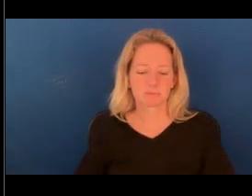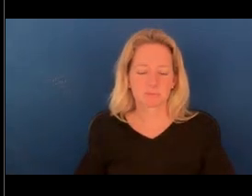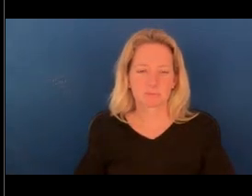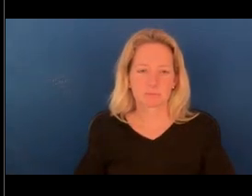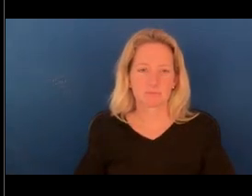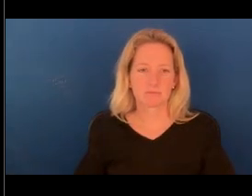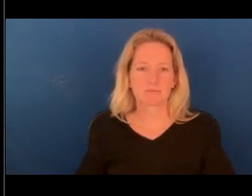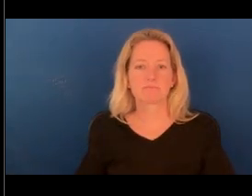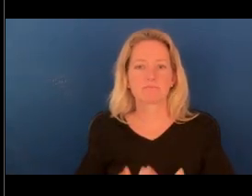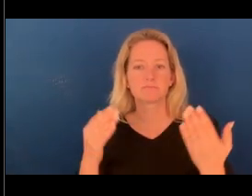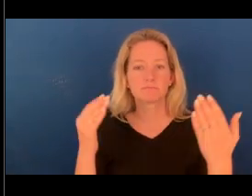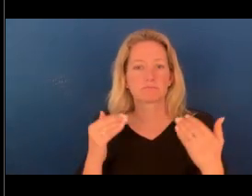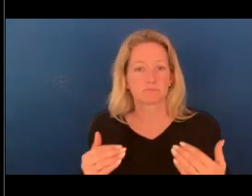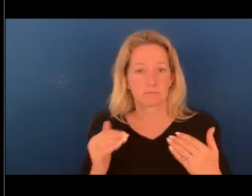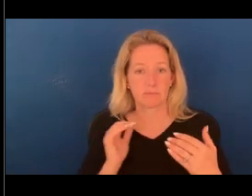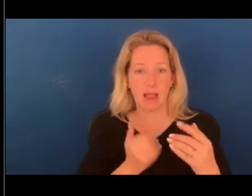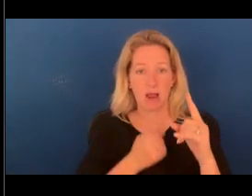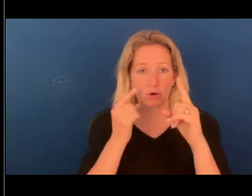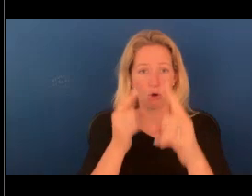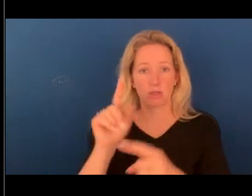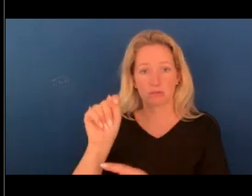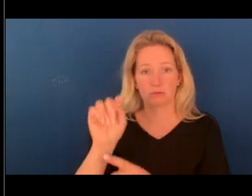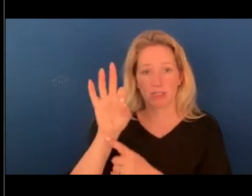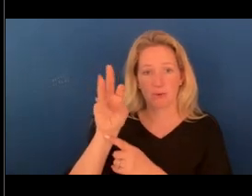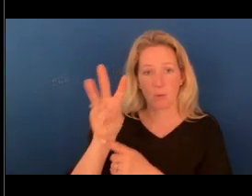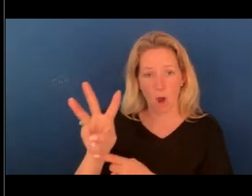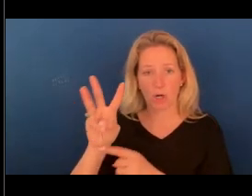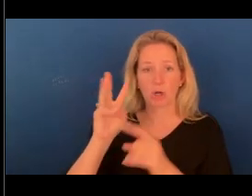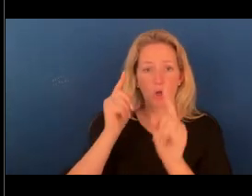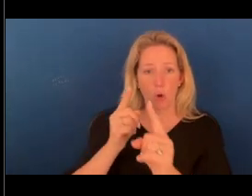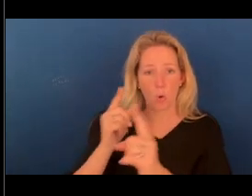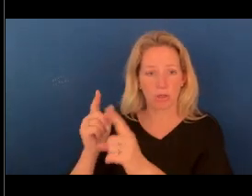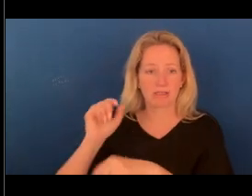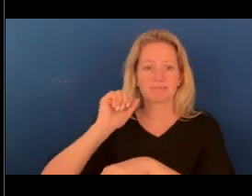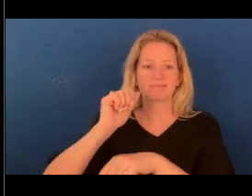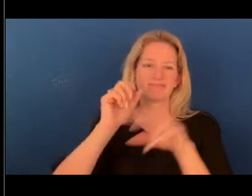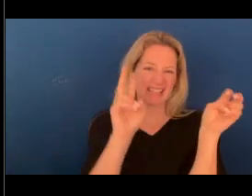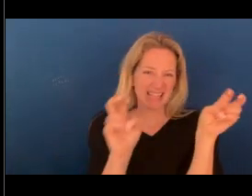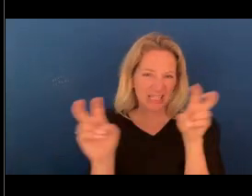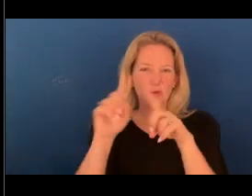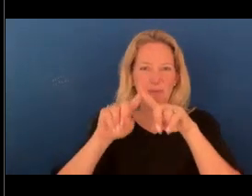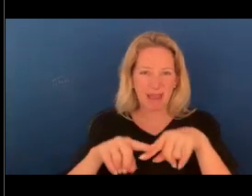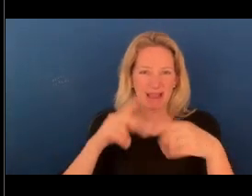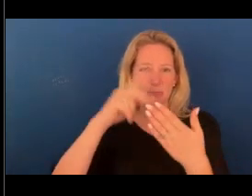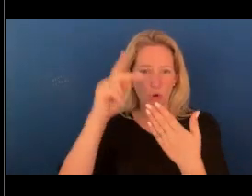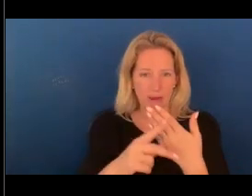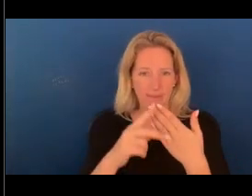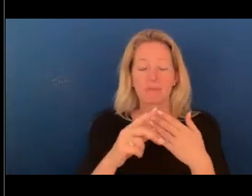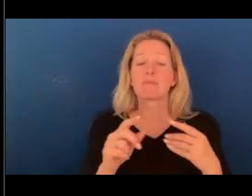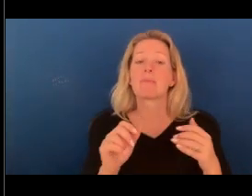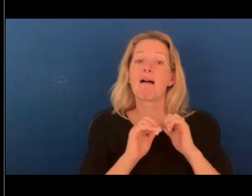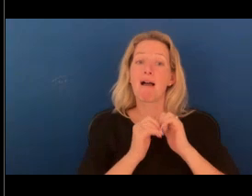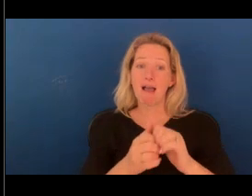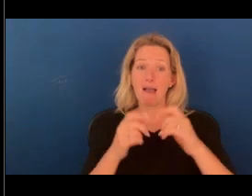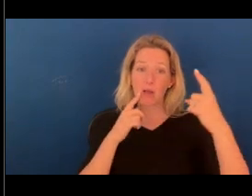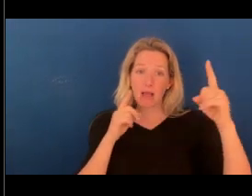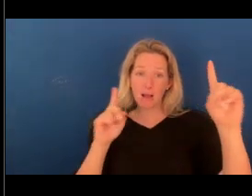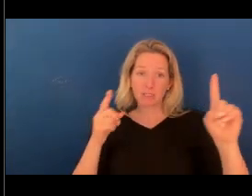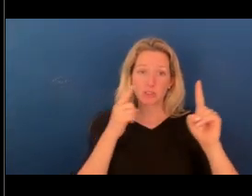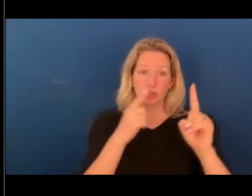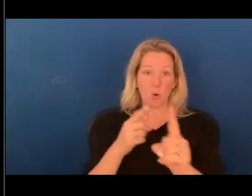So here you can see our program's stated goals. Trash-Free Waters is, of course, an issue-based program, but we accomplish these goals largely via